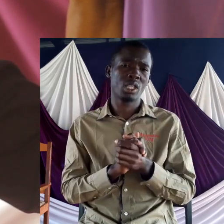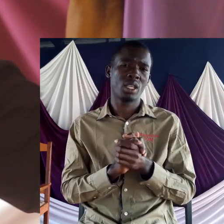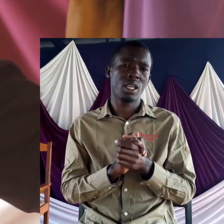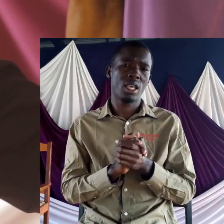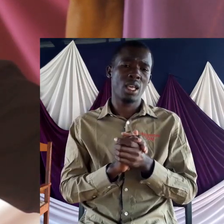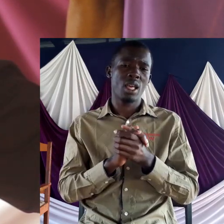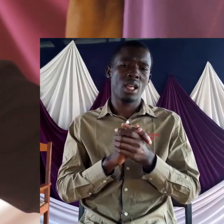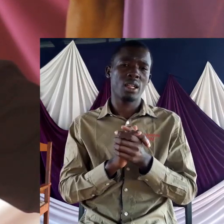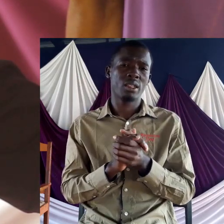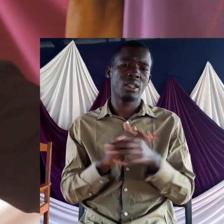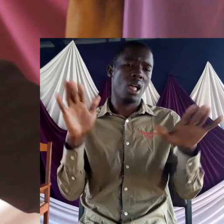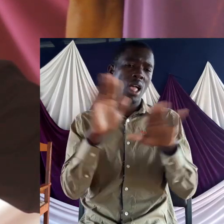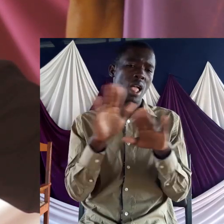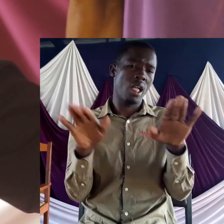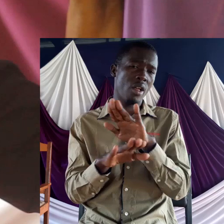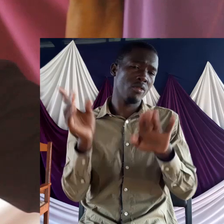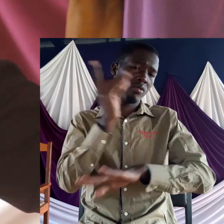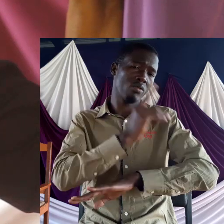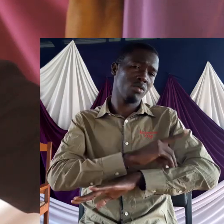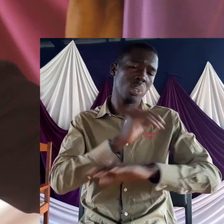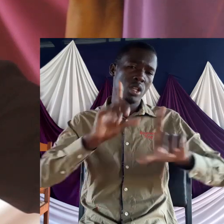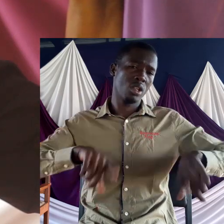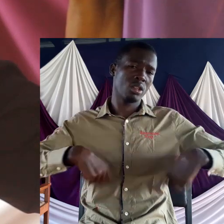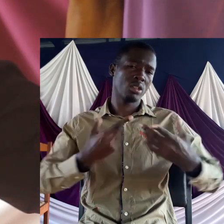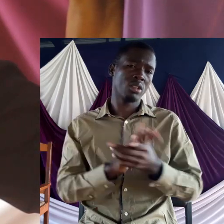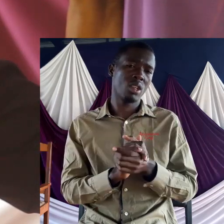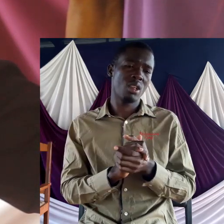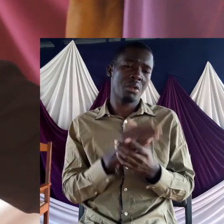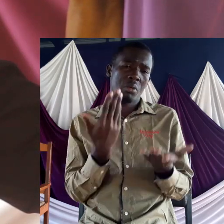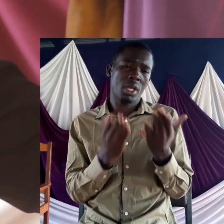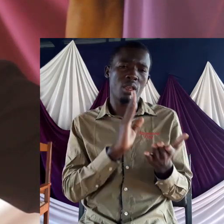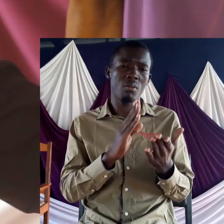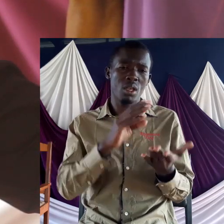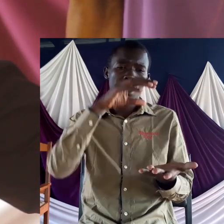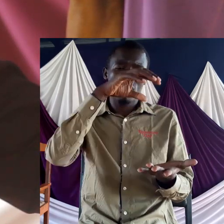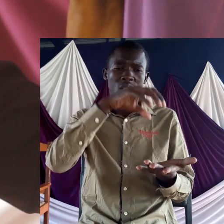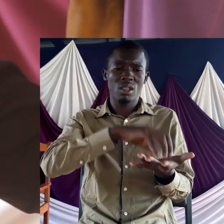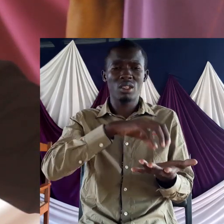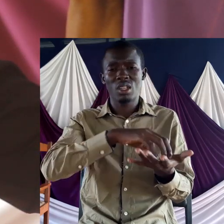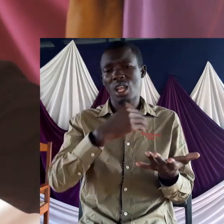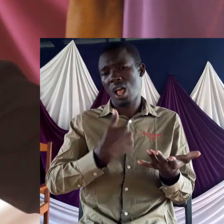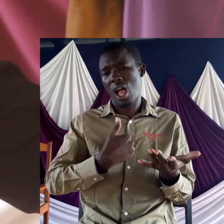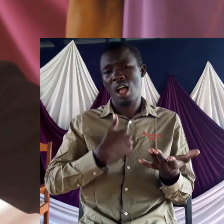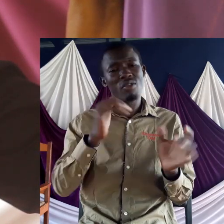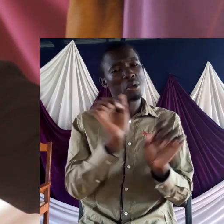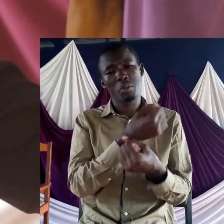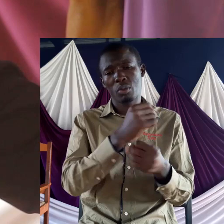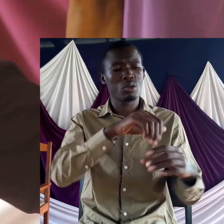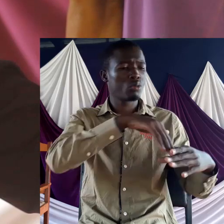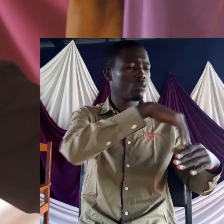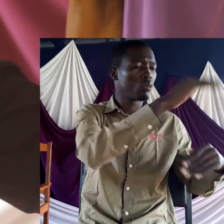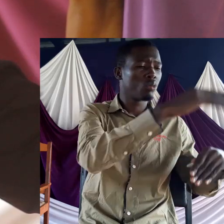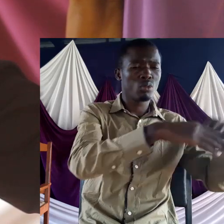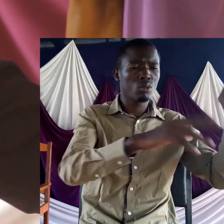life, Lord, because of what we are going through, maybe because they cannot go out to look for their sources of